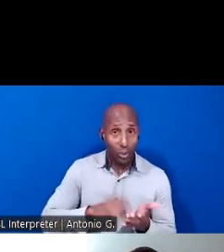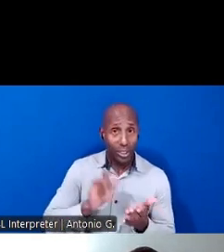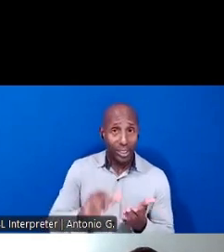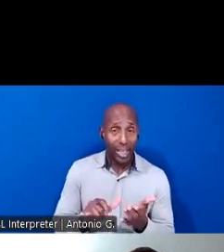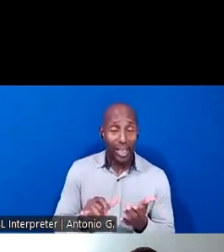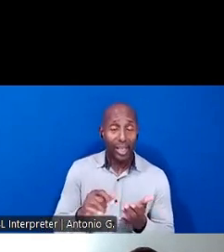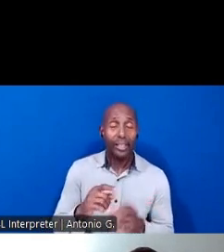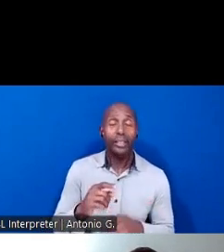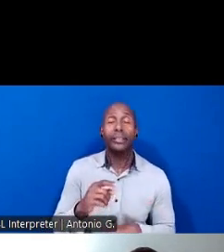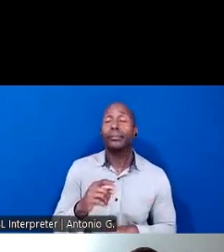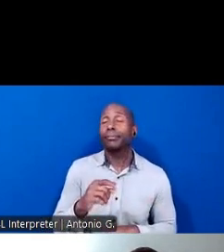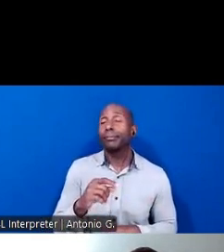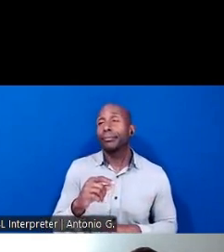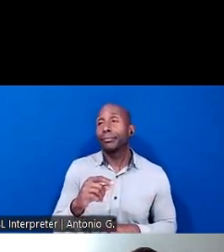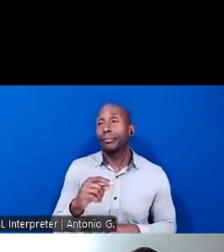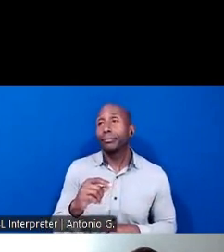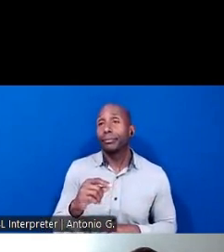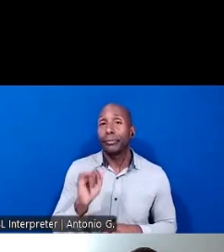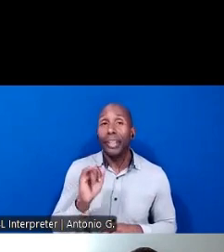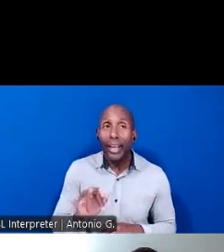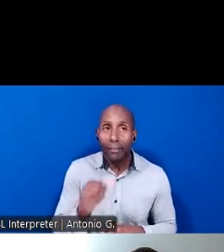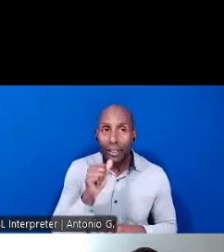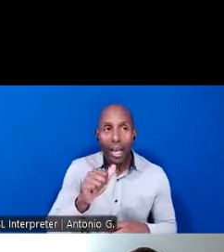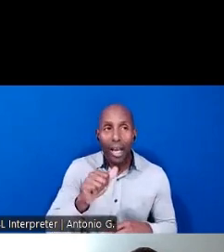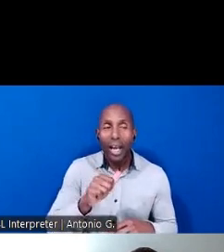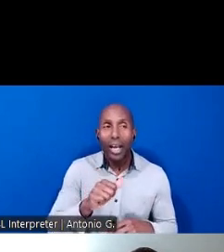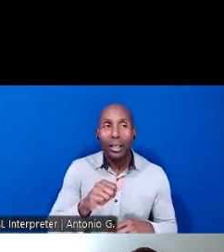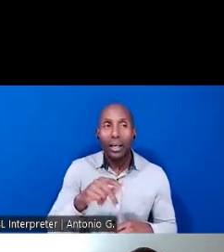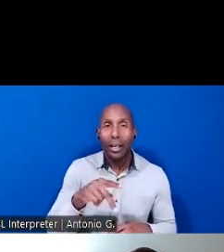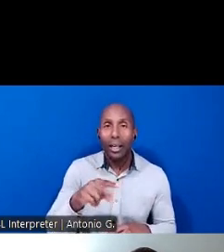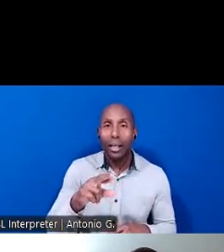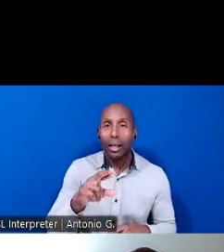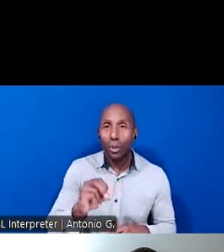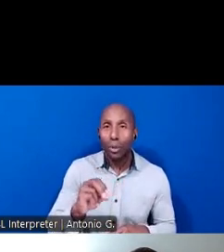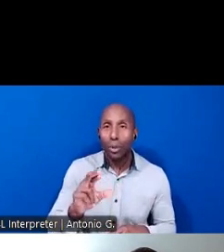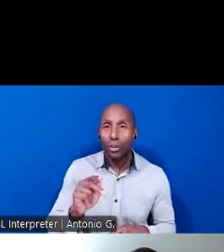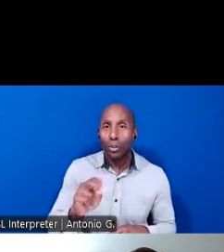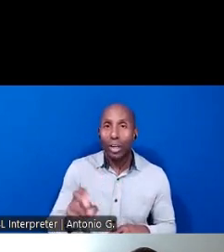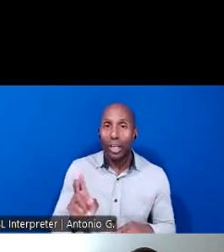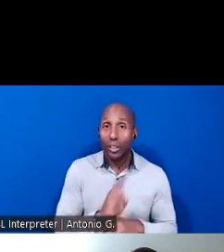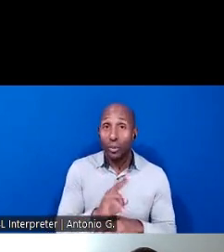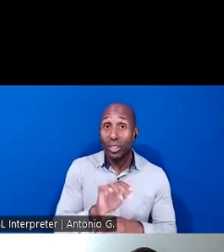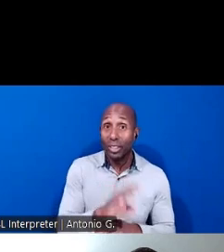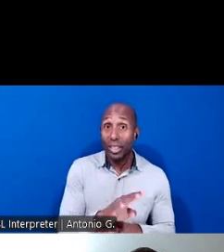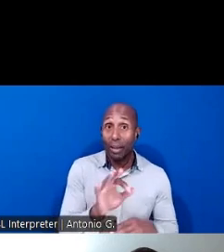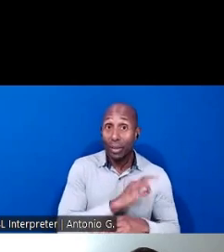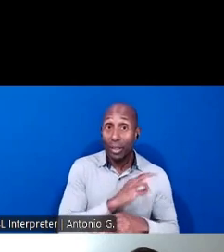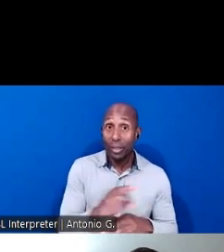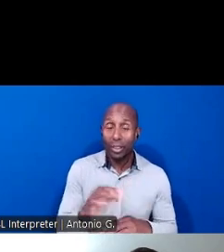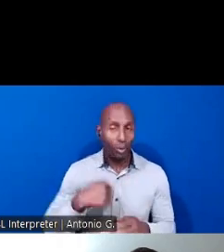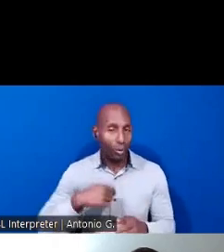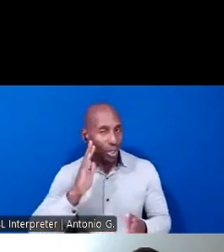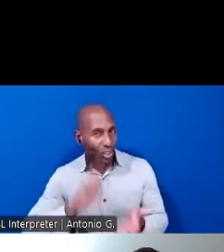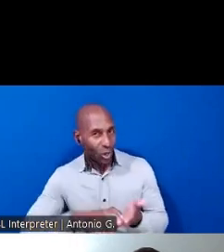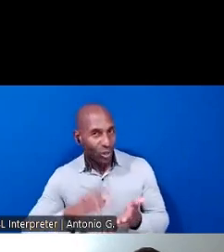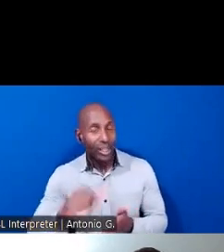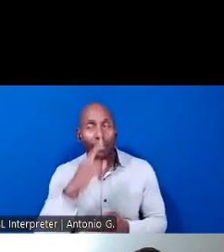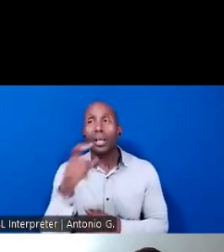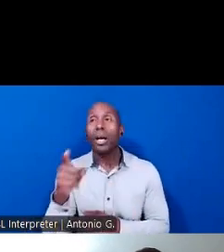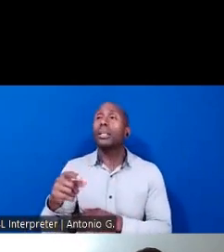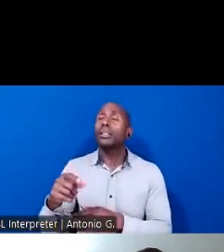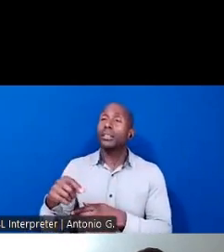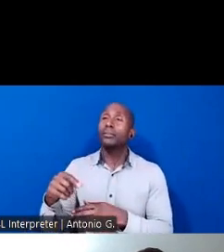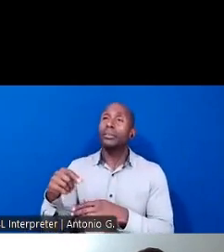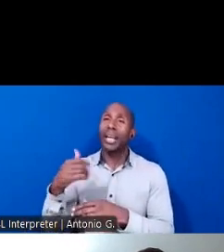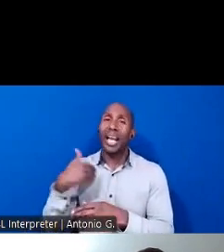job function, because they will have reported perhaps in a section like training, but then they will not have reported